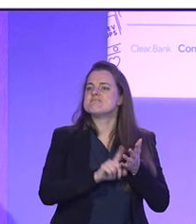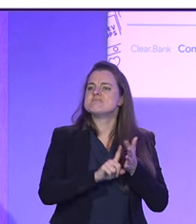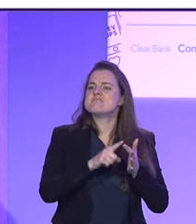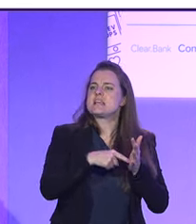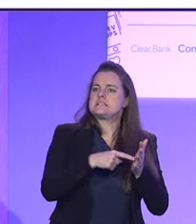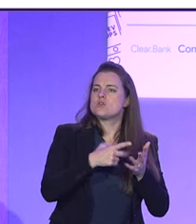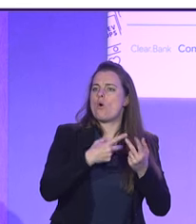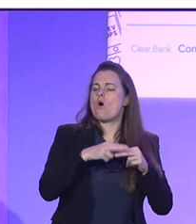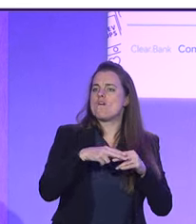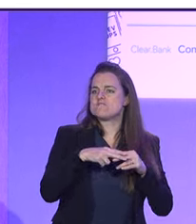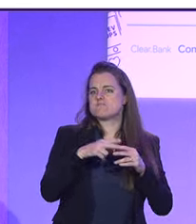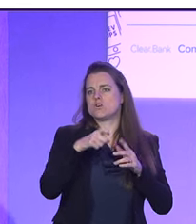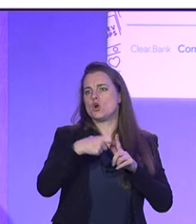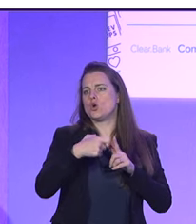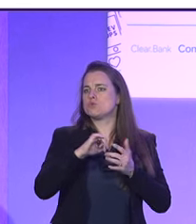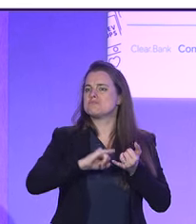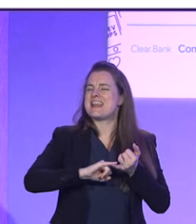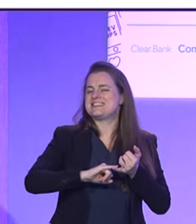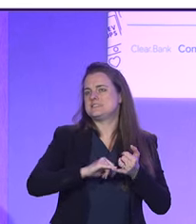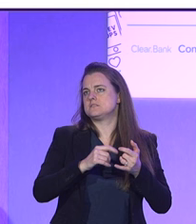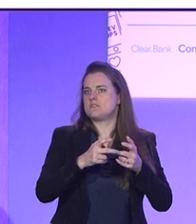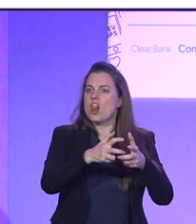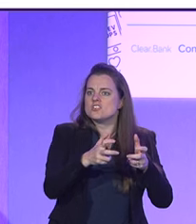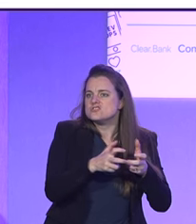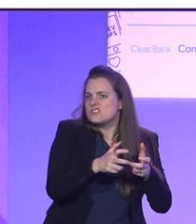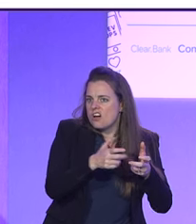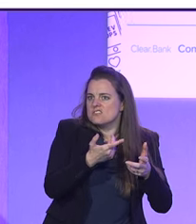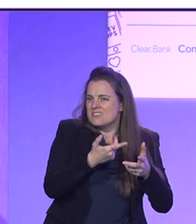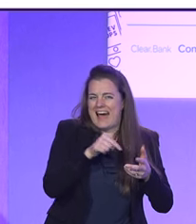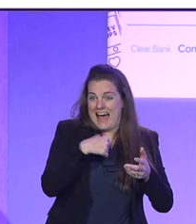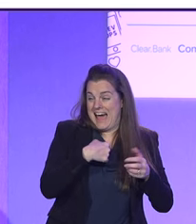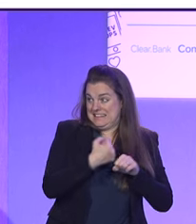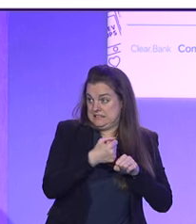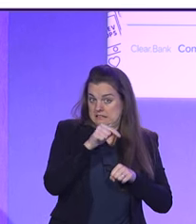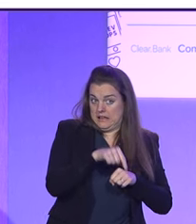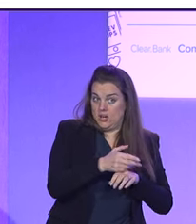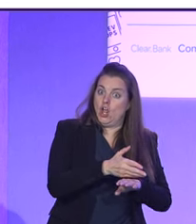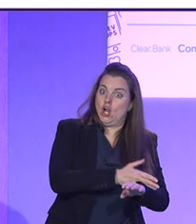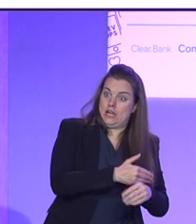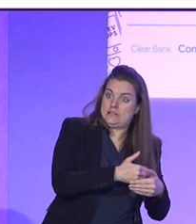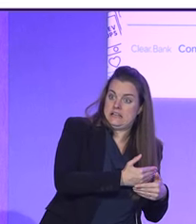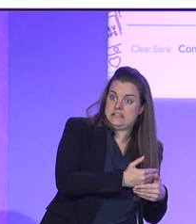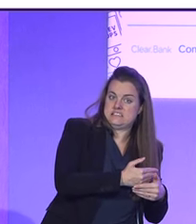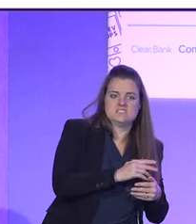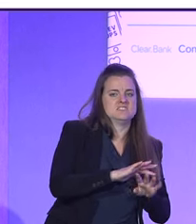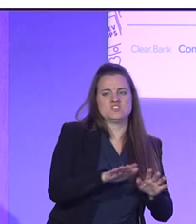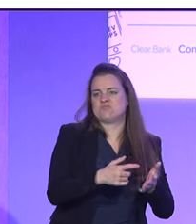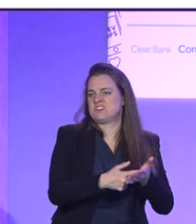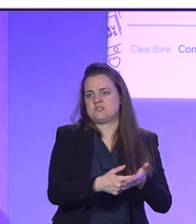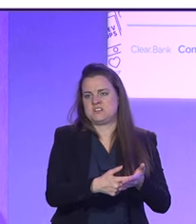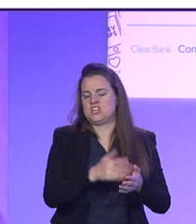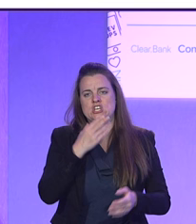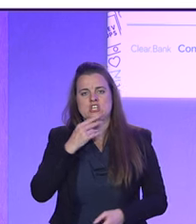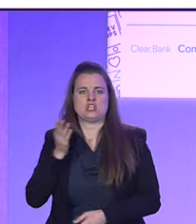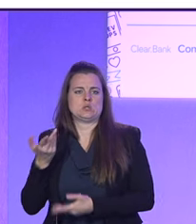Kubernetes clusters running on EC2 instances. I did this in the early days. I don't recommend it to anyone. Use the managed service. It will